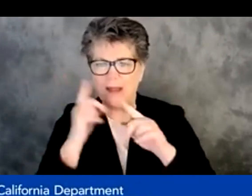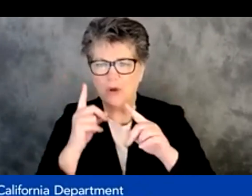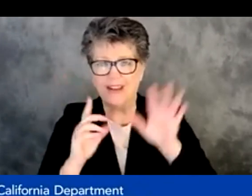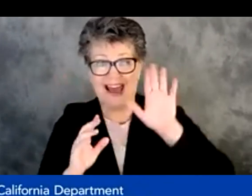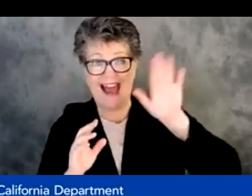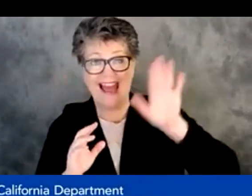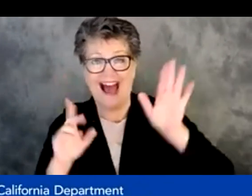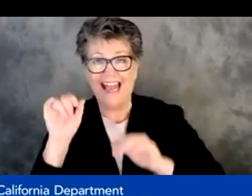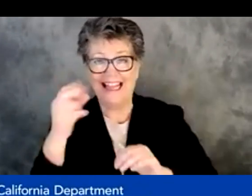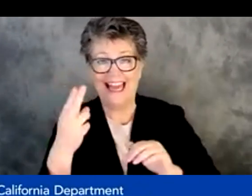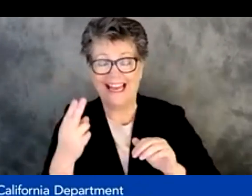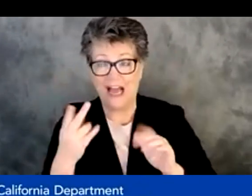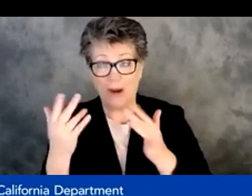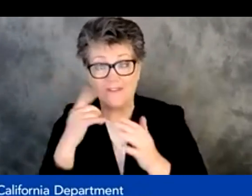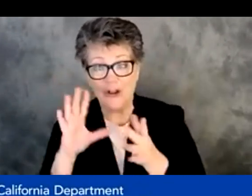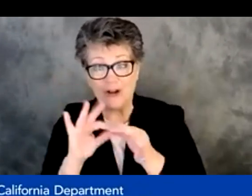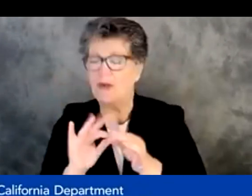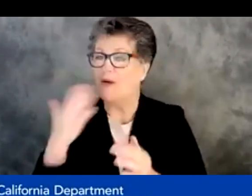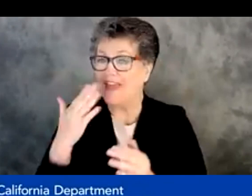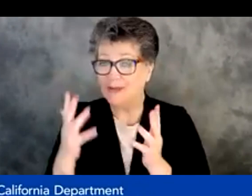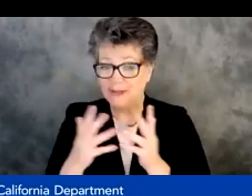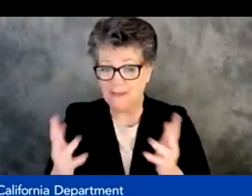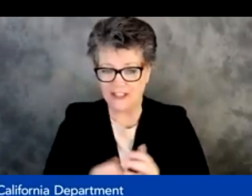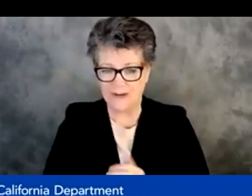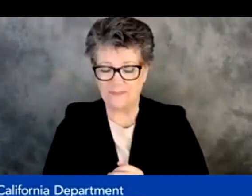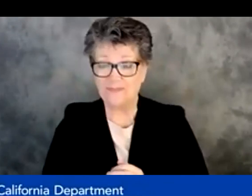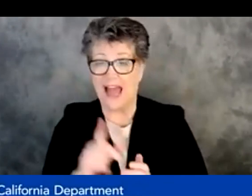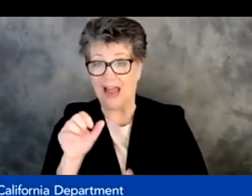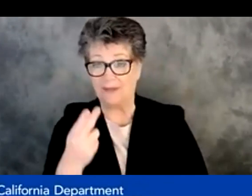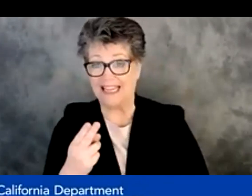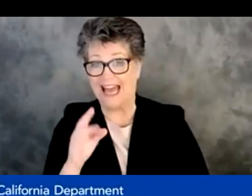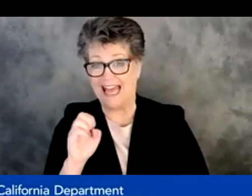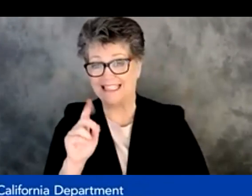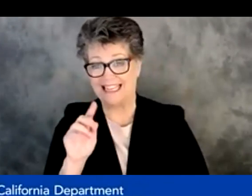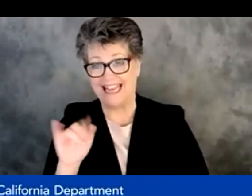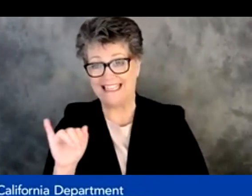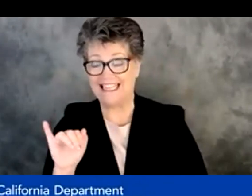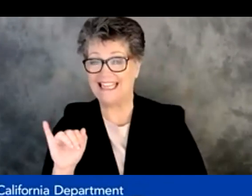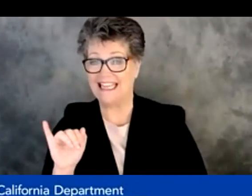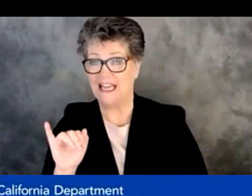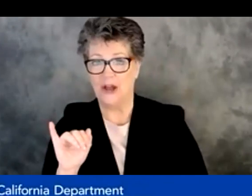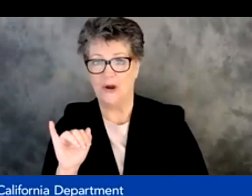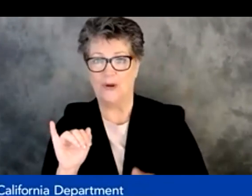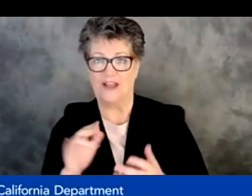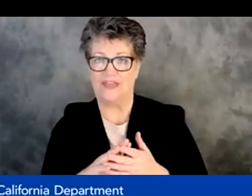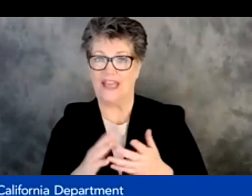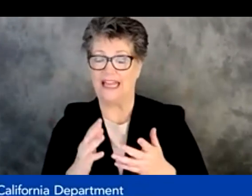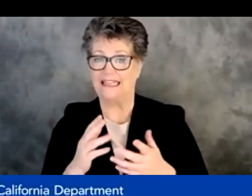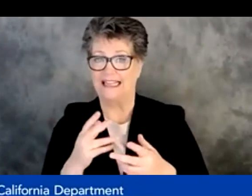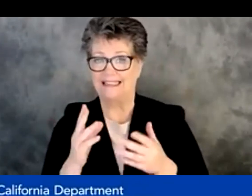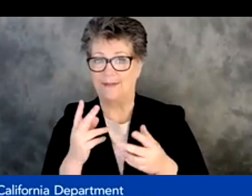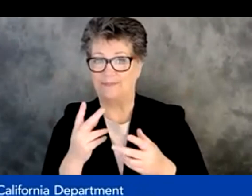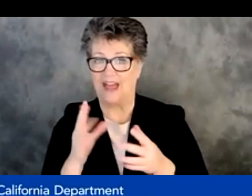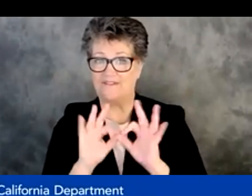Hi, please comment. Thank you so much. I'm Leah Eskenazi with Family Caregiver Alliance. I'm just filling in for